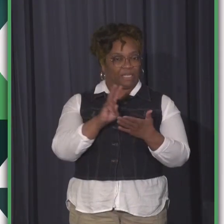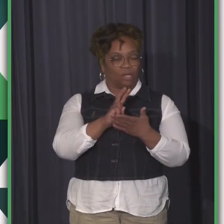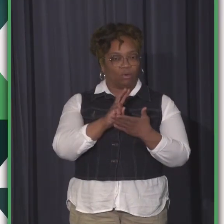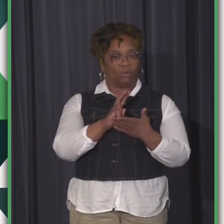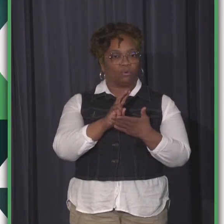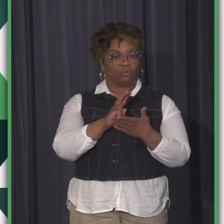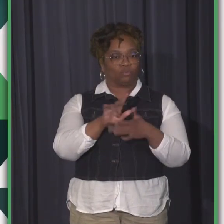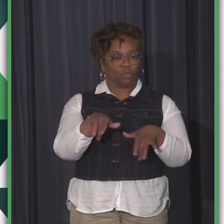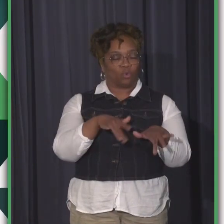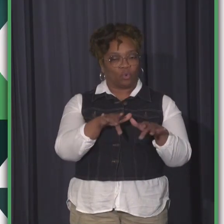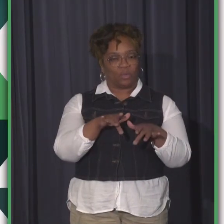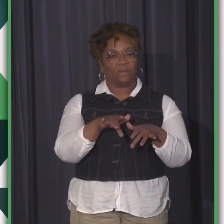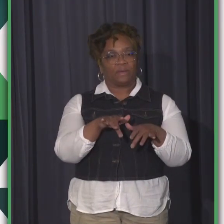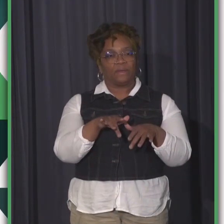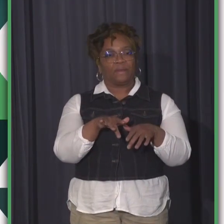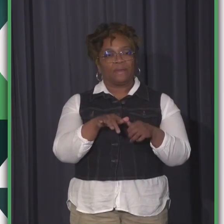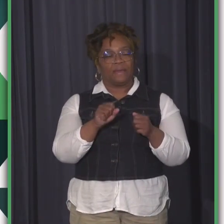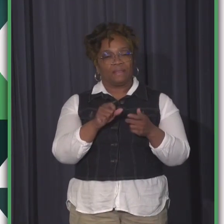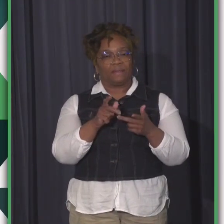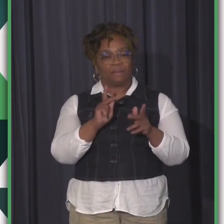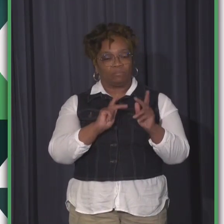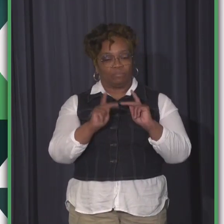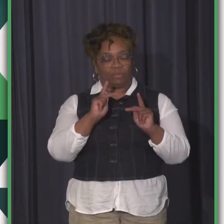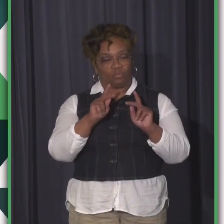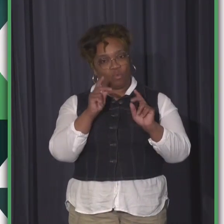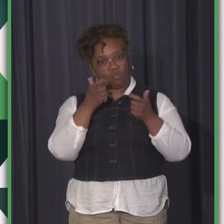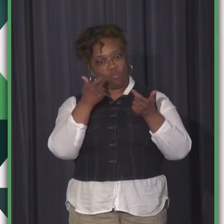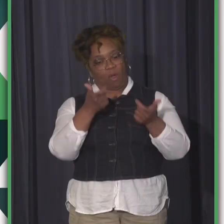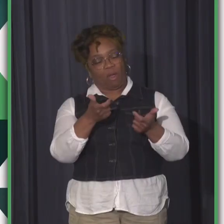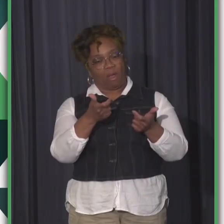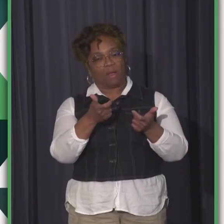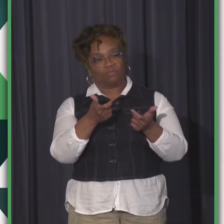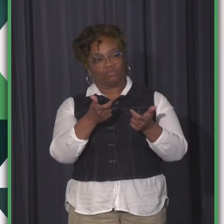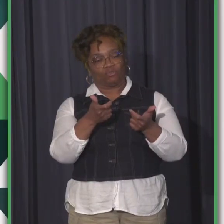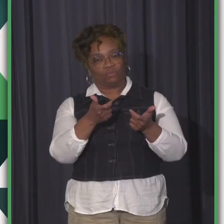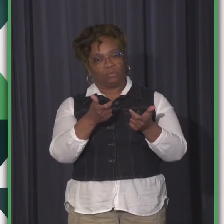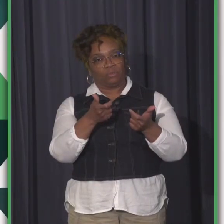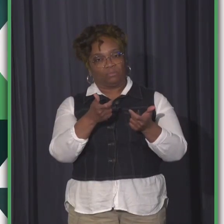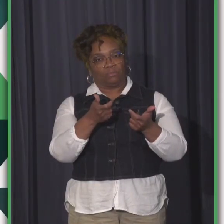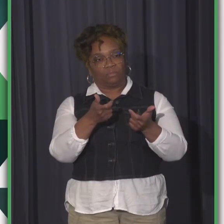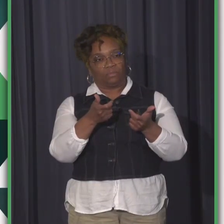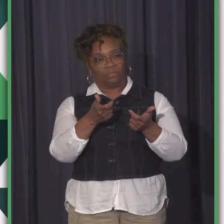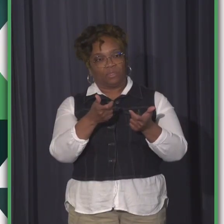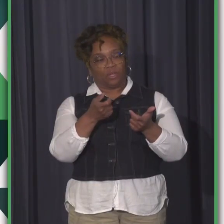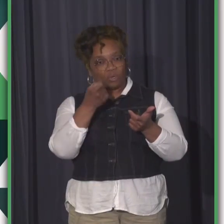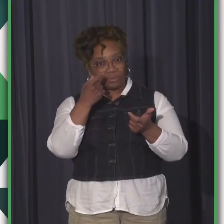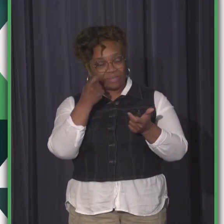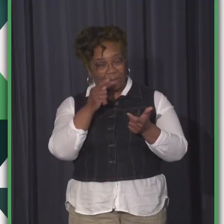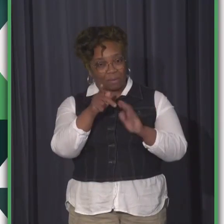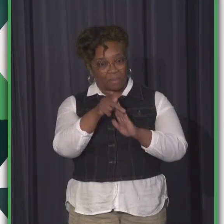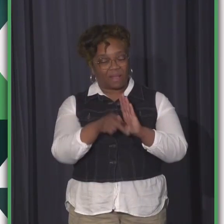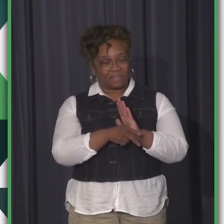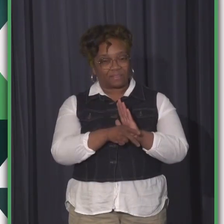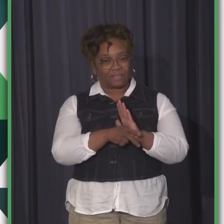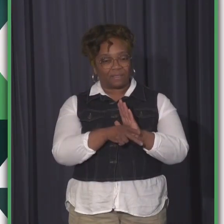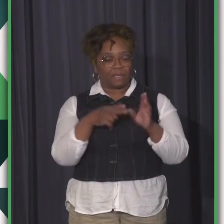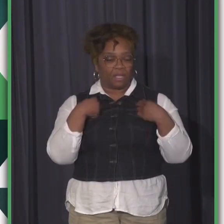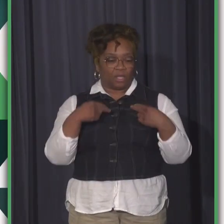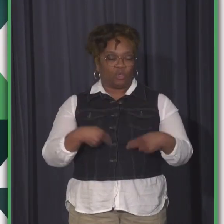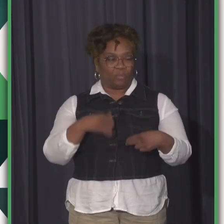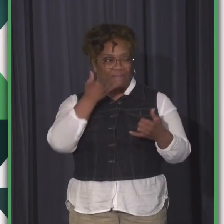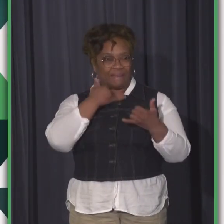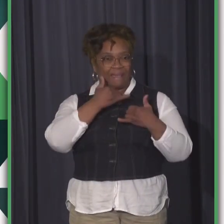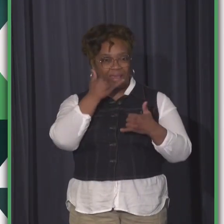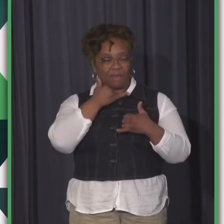it's down to interpretation of humans interpreting this policy, there's guaranteed to be human error, which can